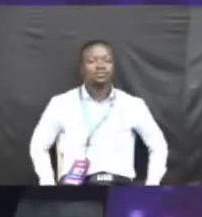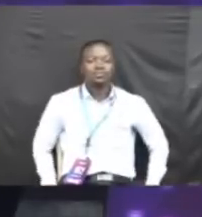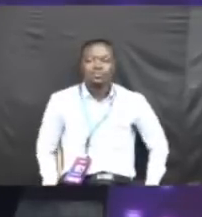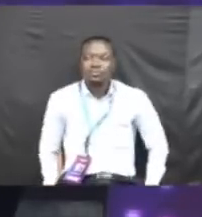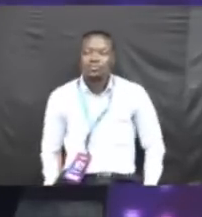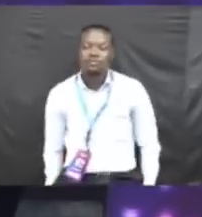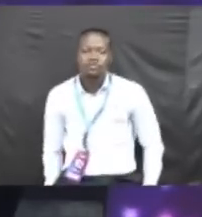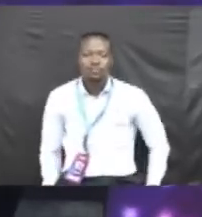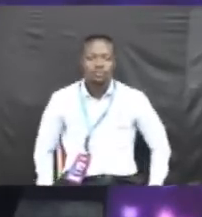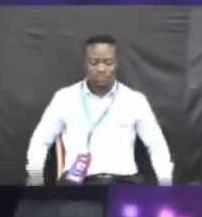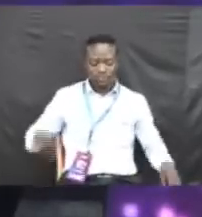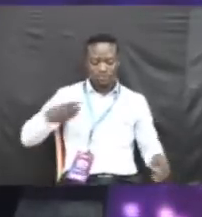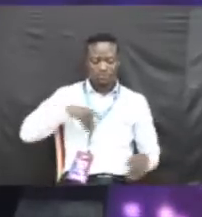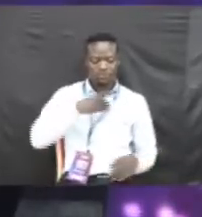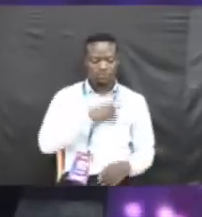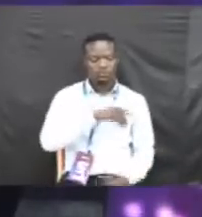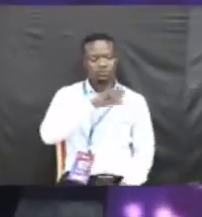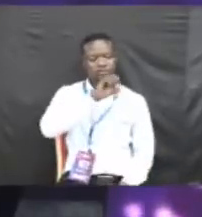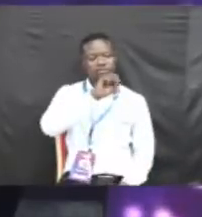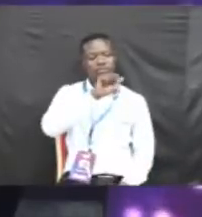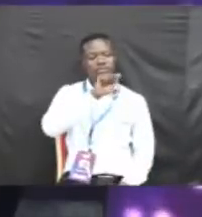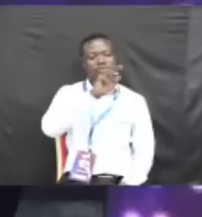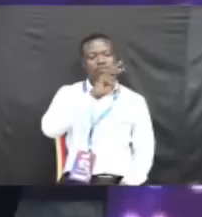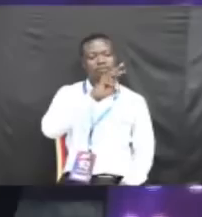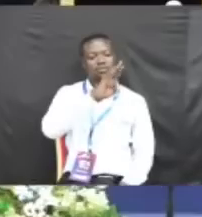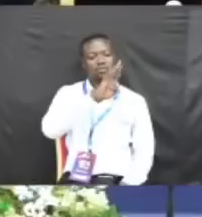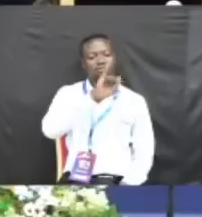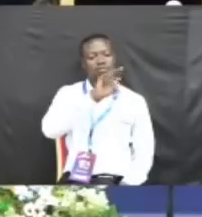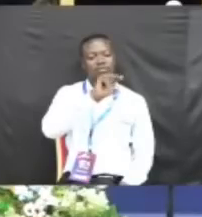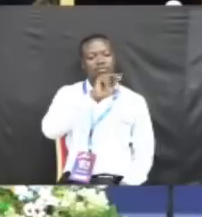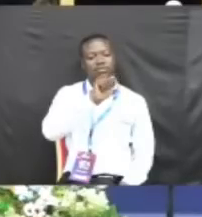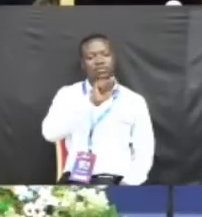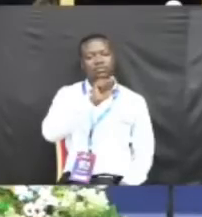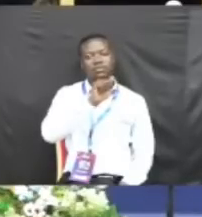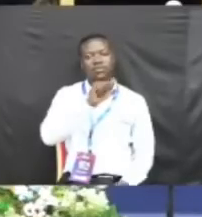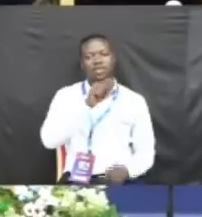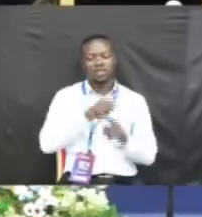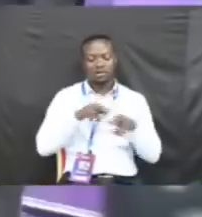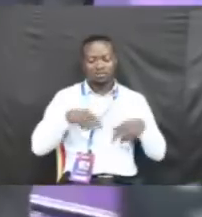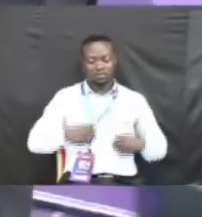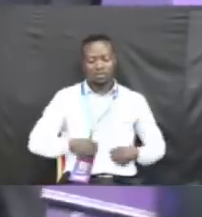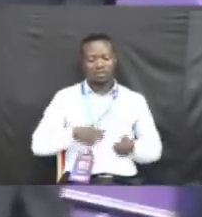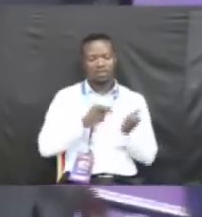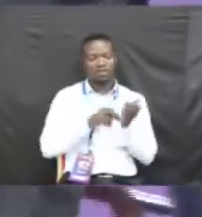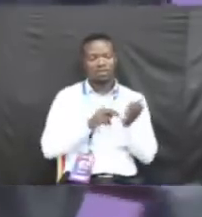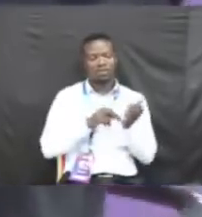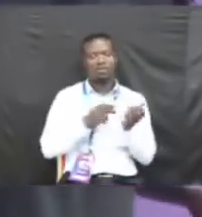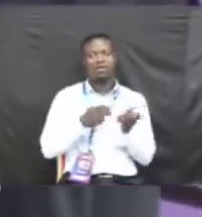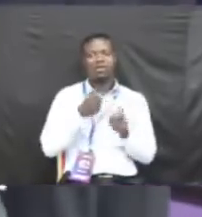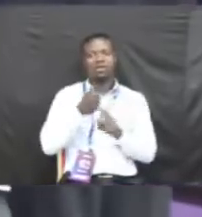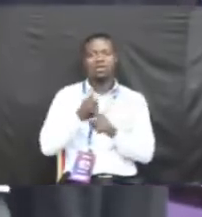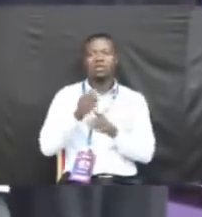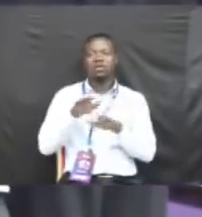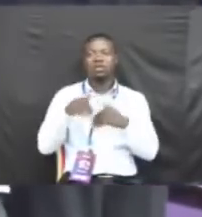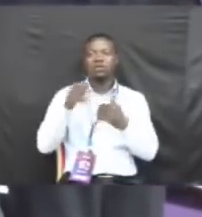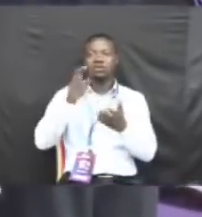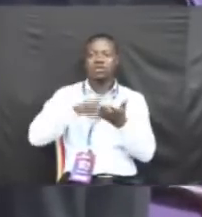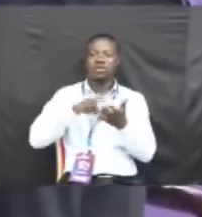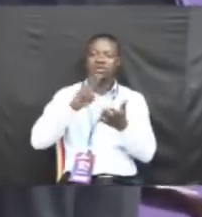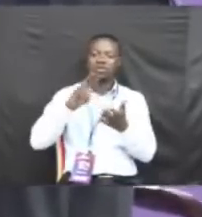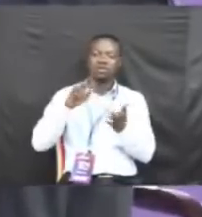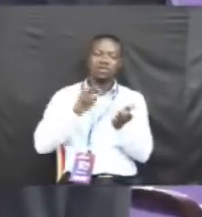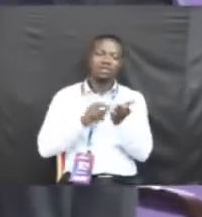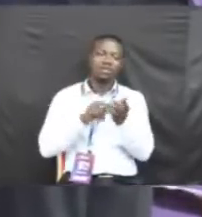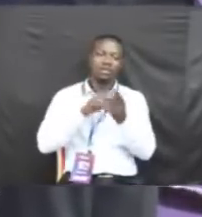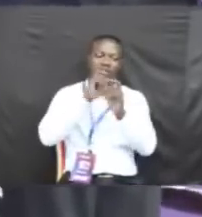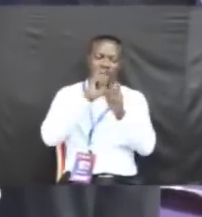Dickness Sabaya Bilson, a retired nurse from PWC Takra, was given the 2022 outstanding